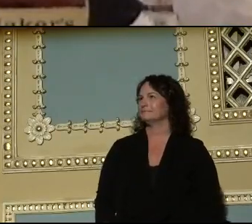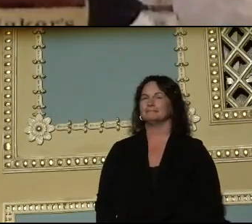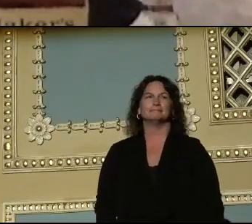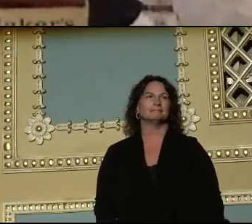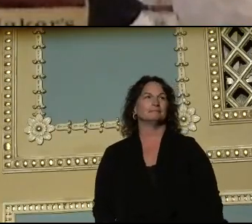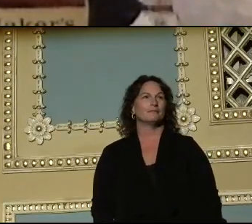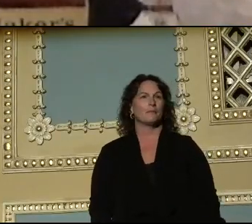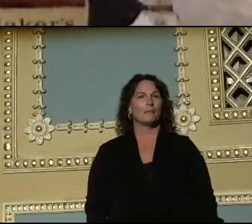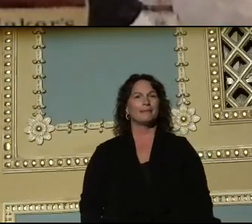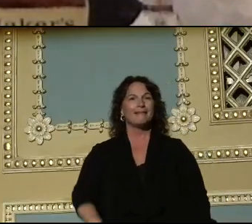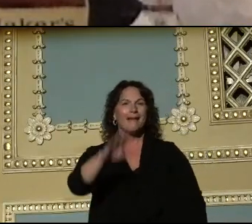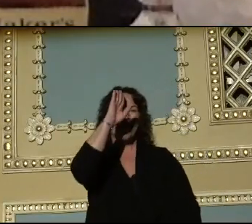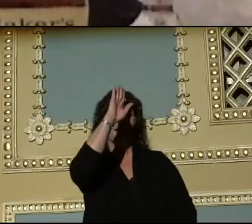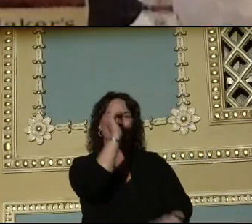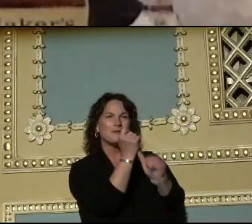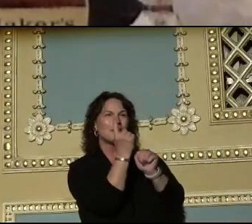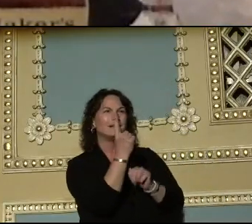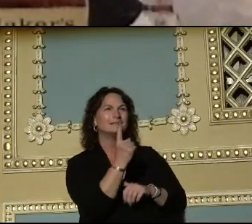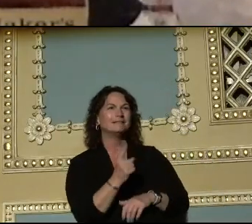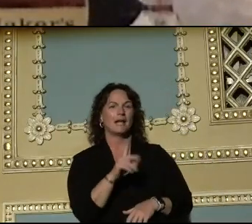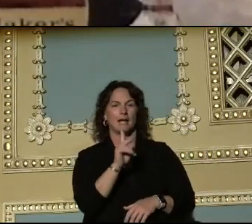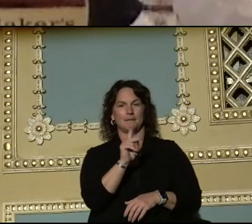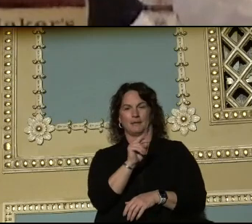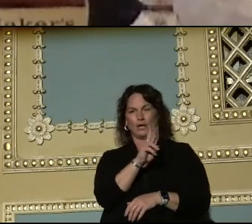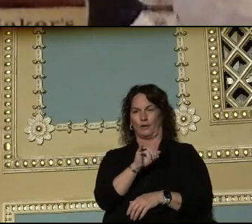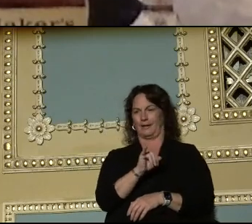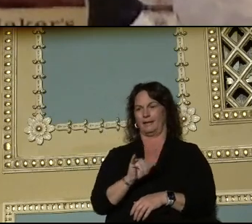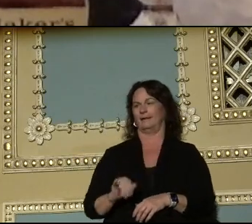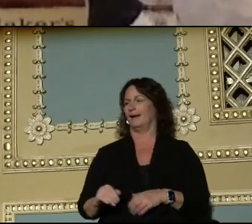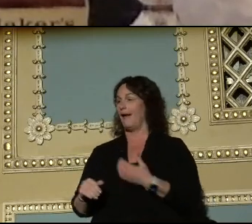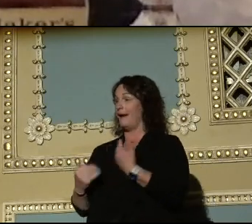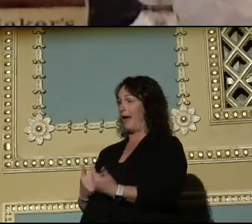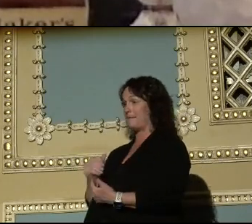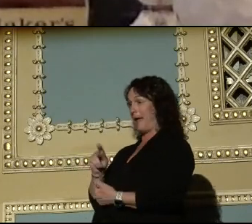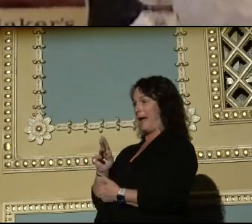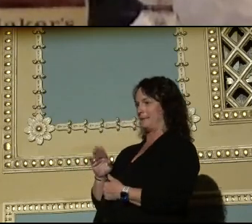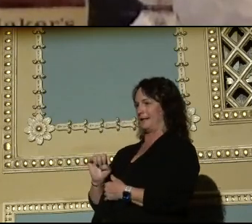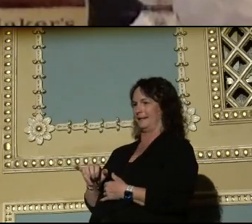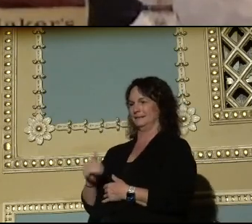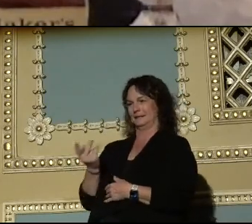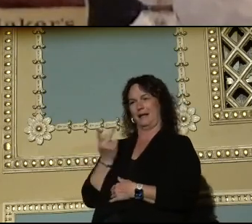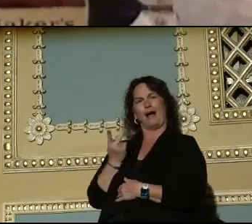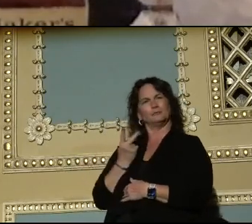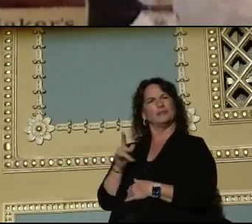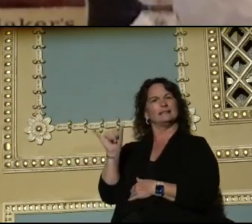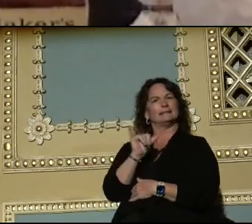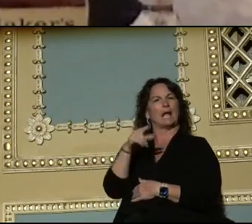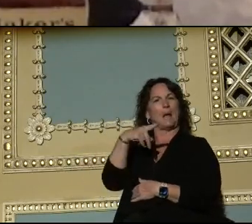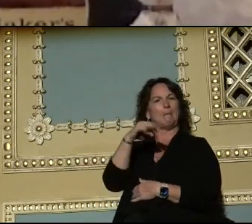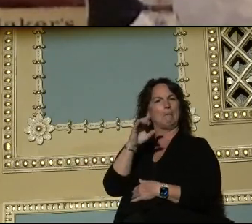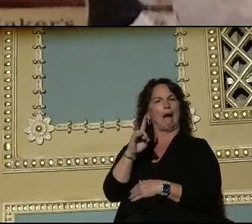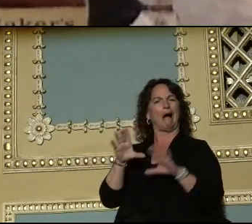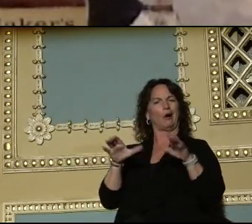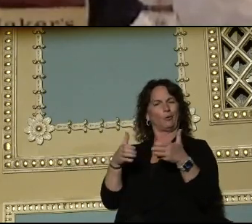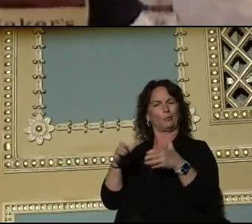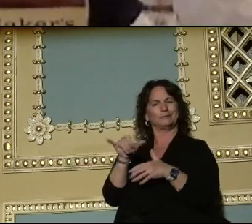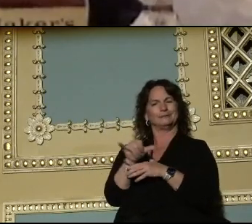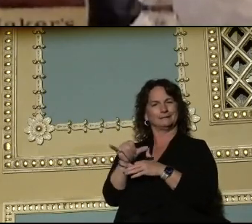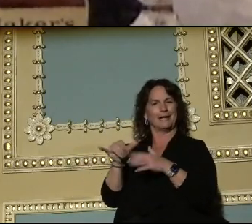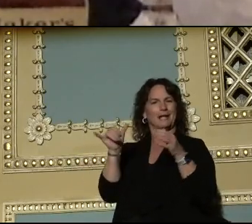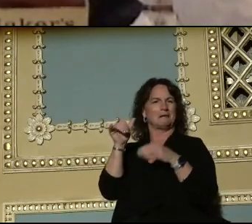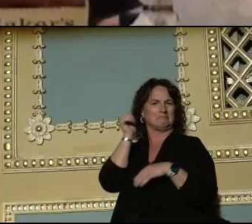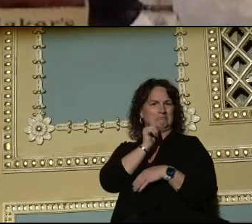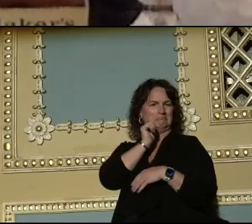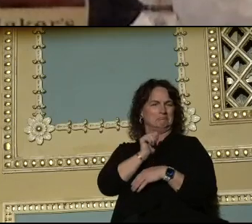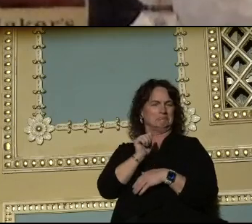Hi everybody, I'm Carrie. And I'm Abby. And since Abby and I are in the same pod together, we are going to work without our masks